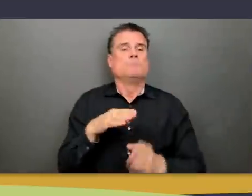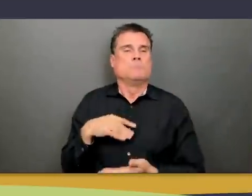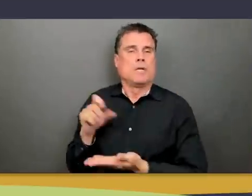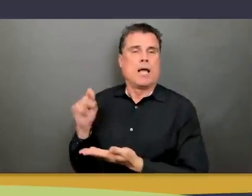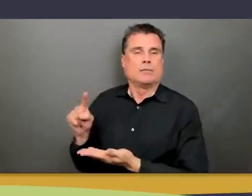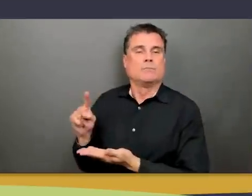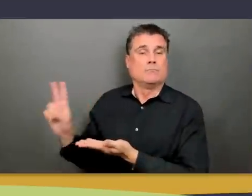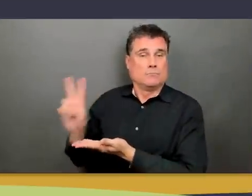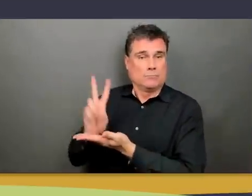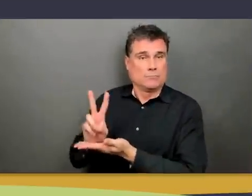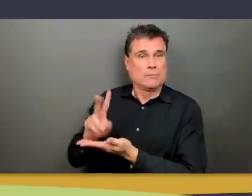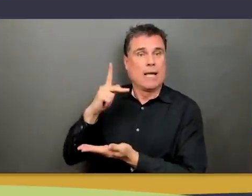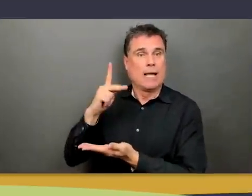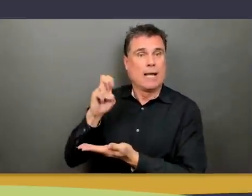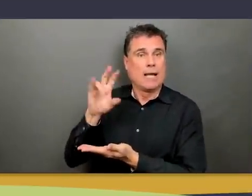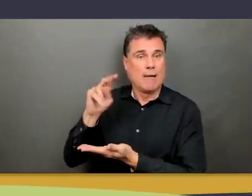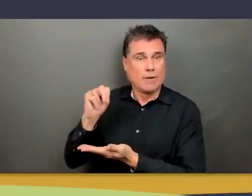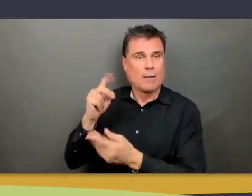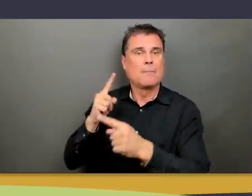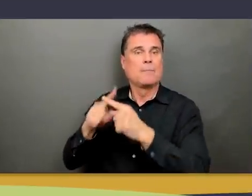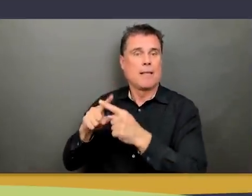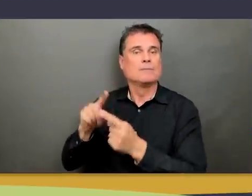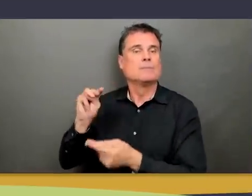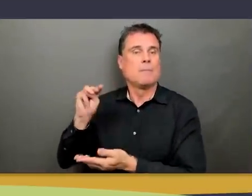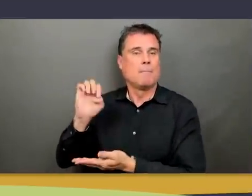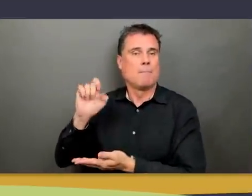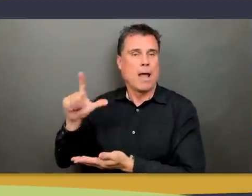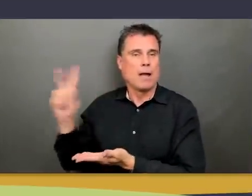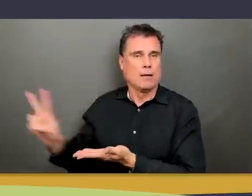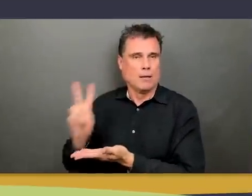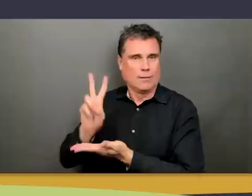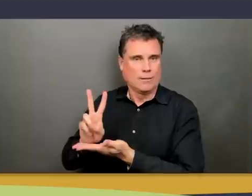before we close. Thank you for joining us.